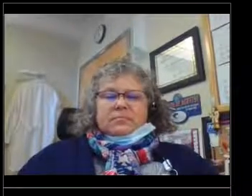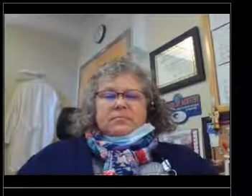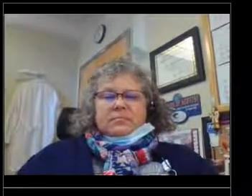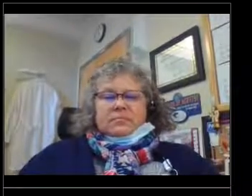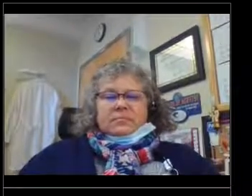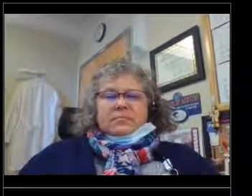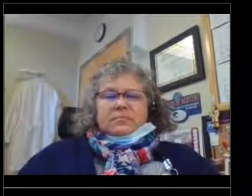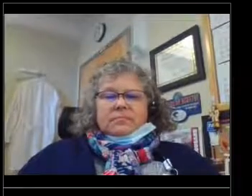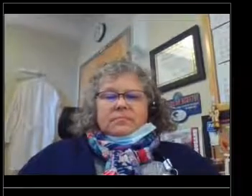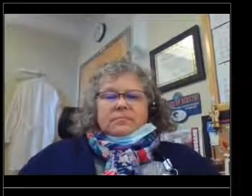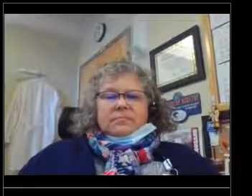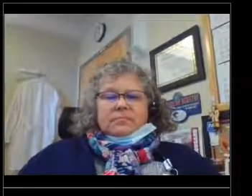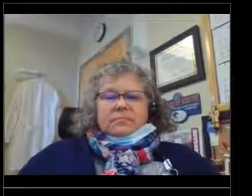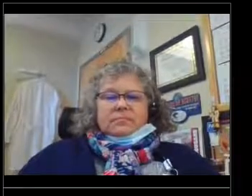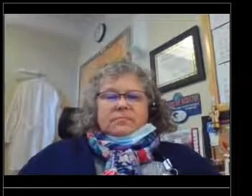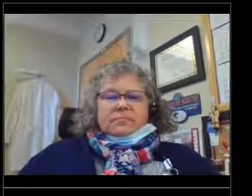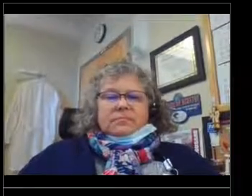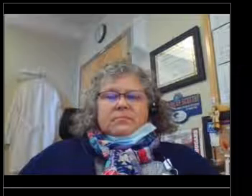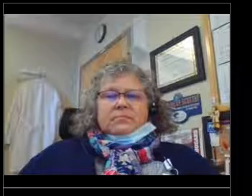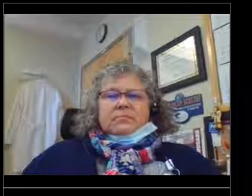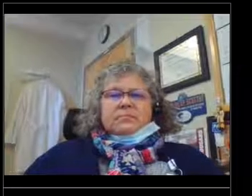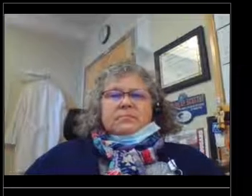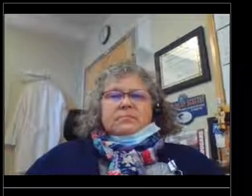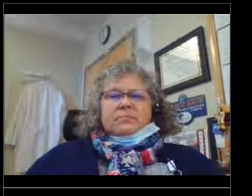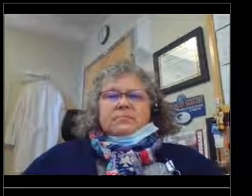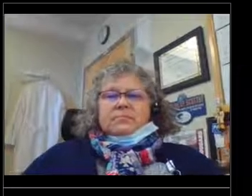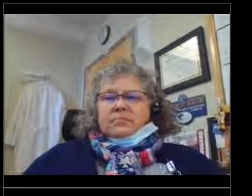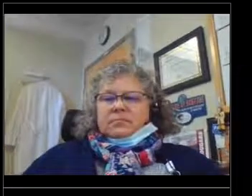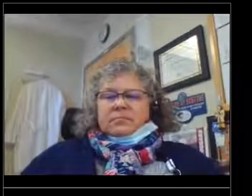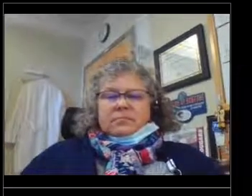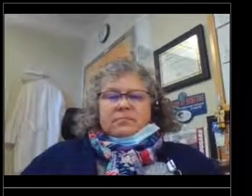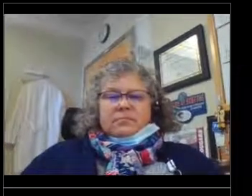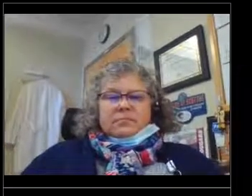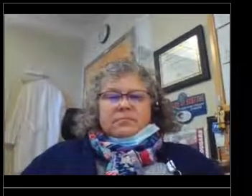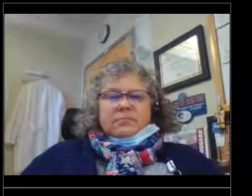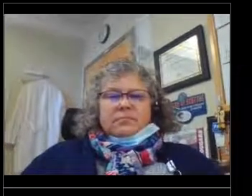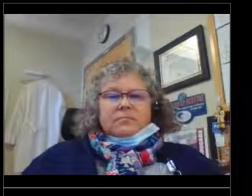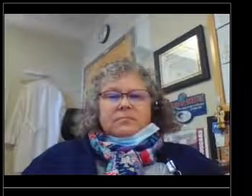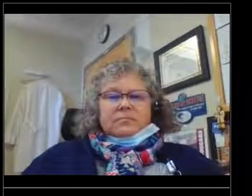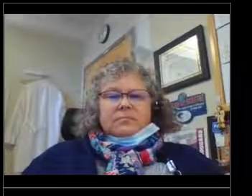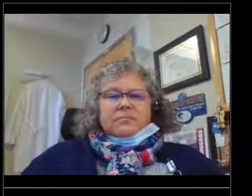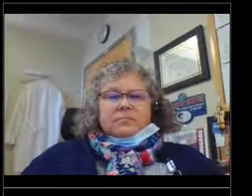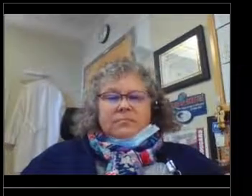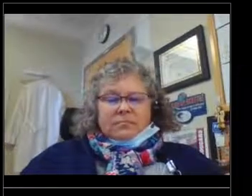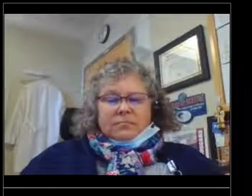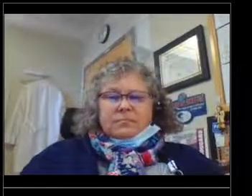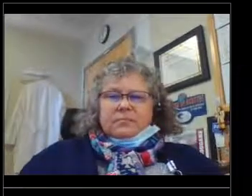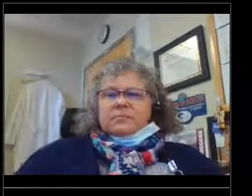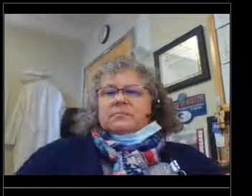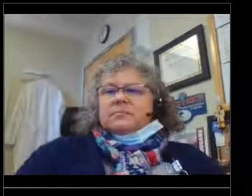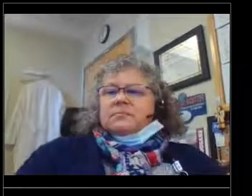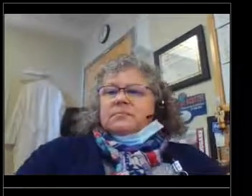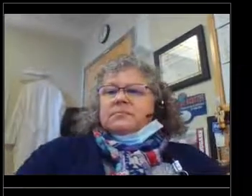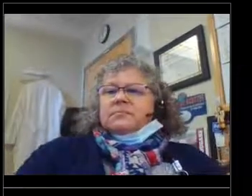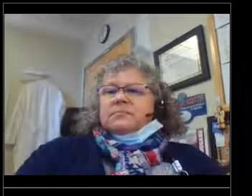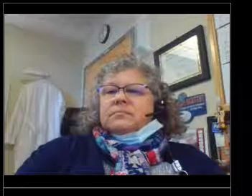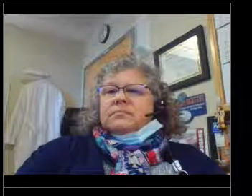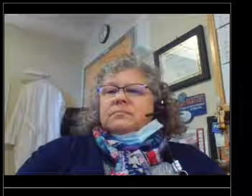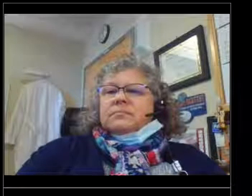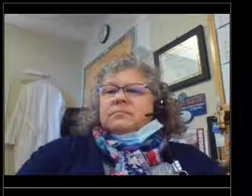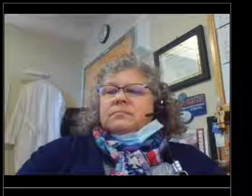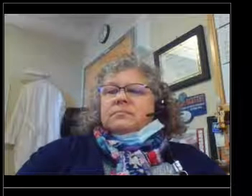employment? So in the interest of time, I'm not going to unmute folks, but I would like for you guys to put